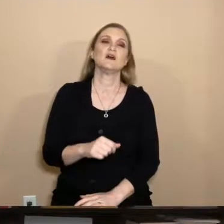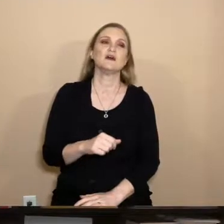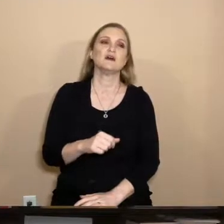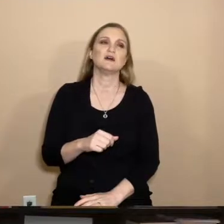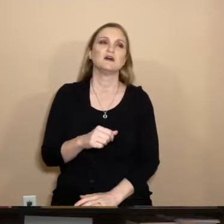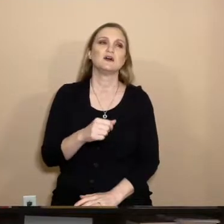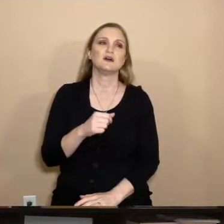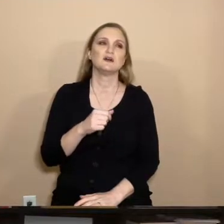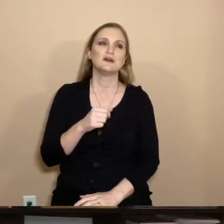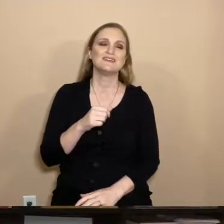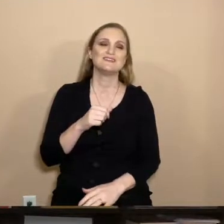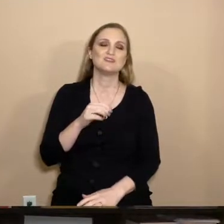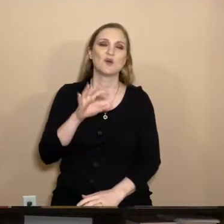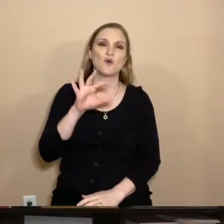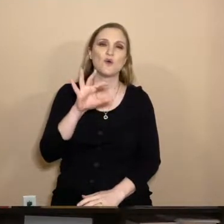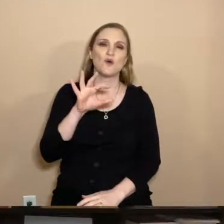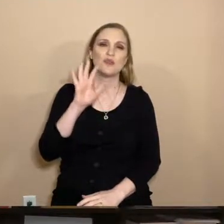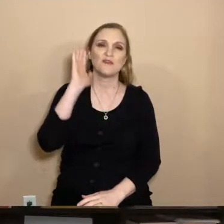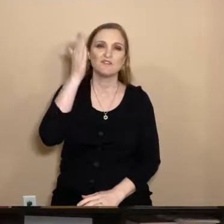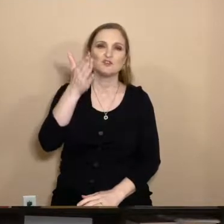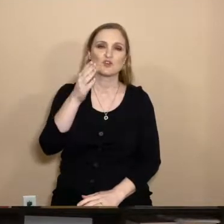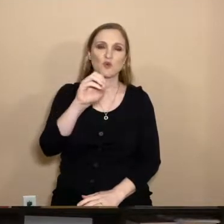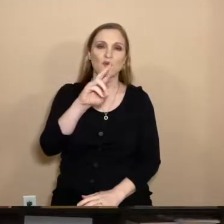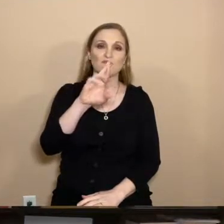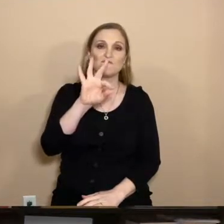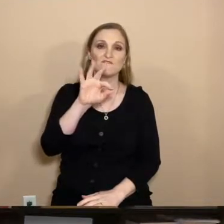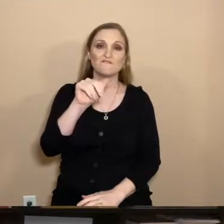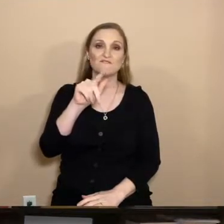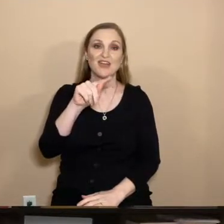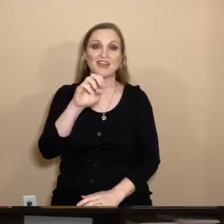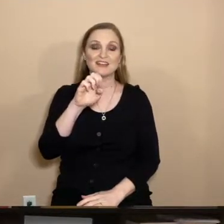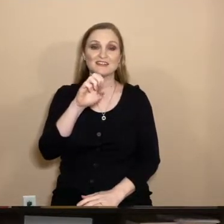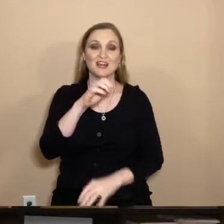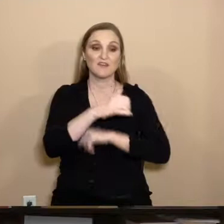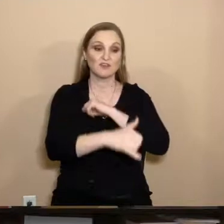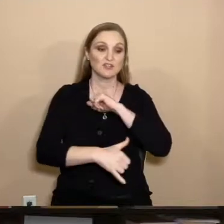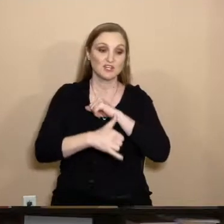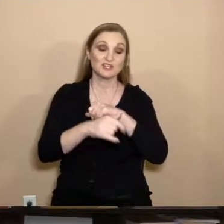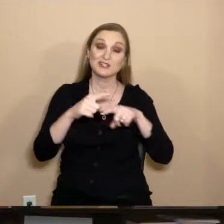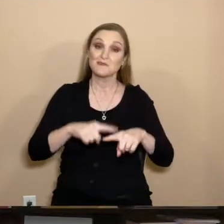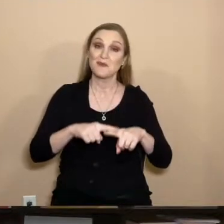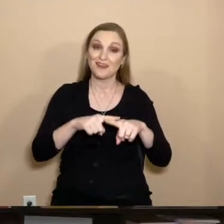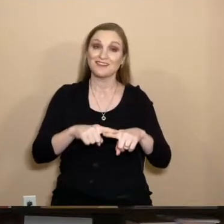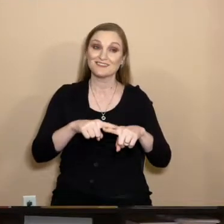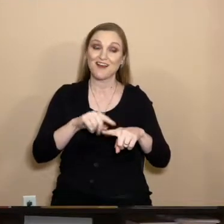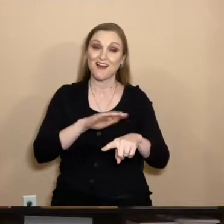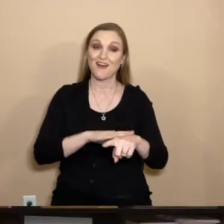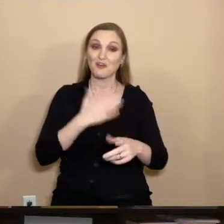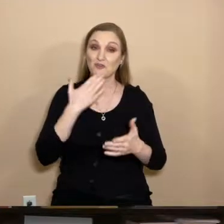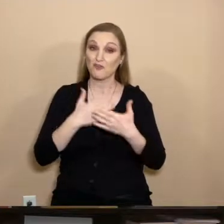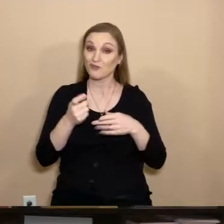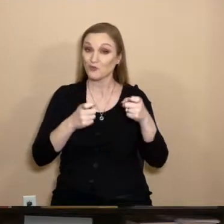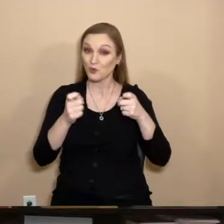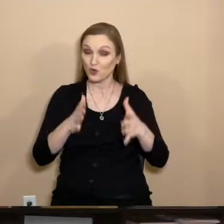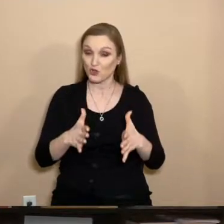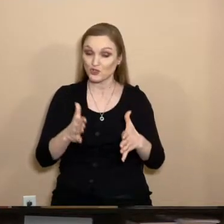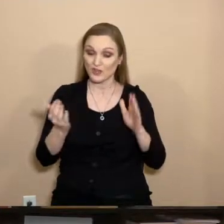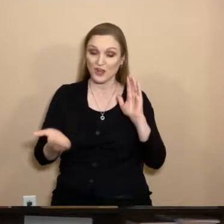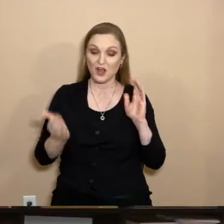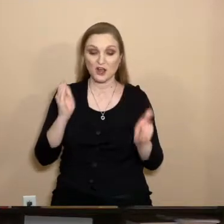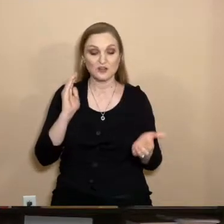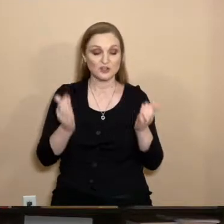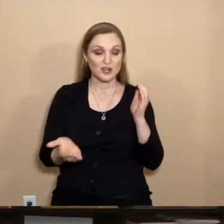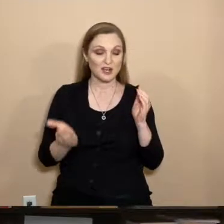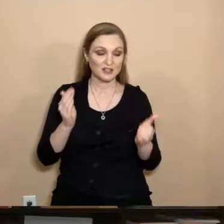here is that the fate of a nation, the fate of a land, depends upon the quality of its rulers. And the contrast here is that you